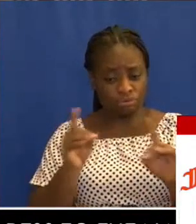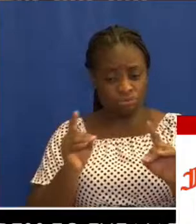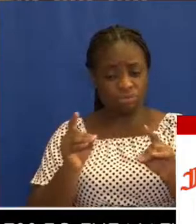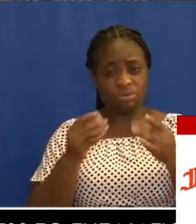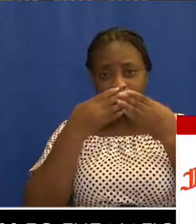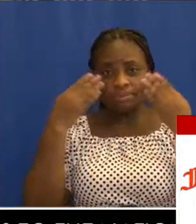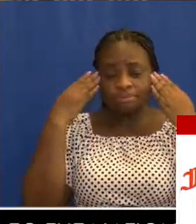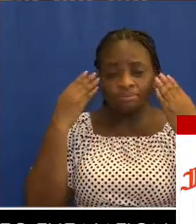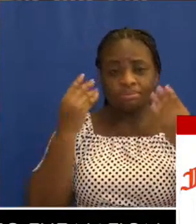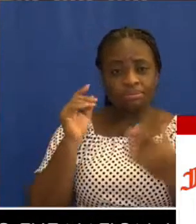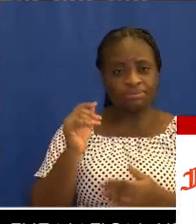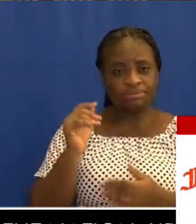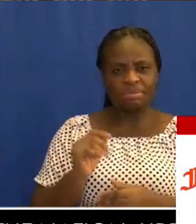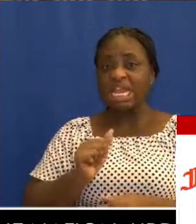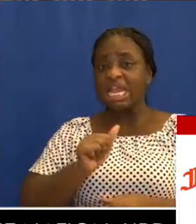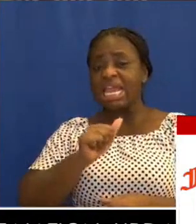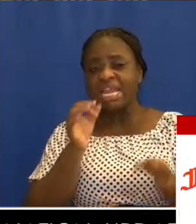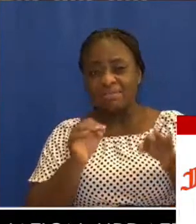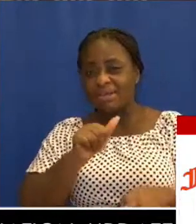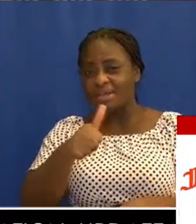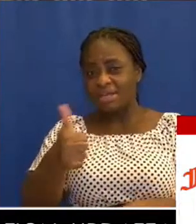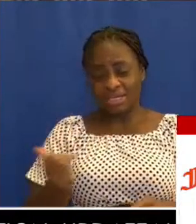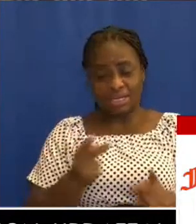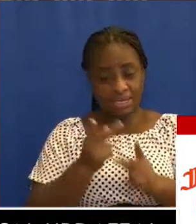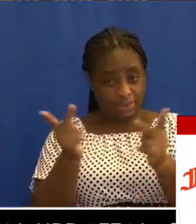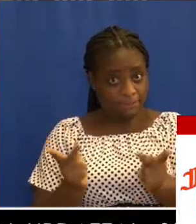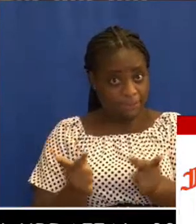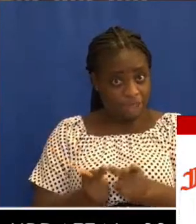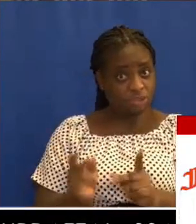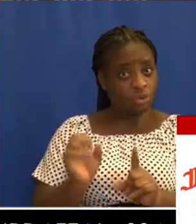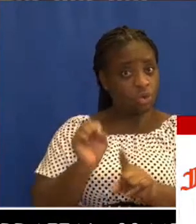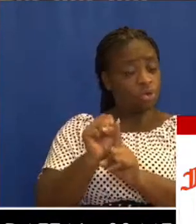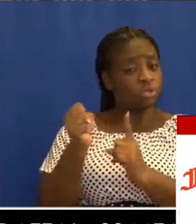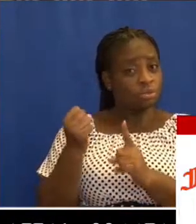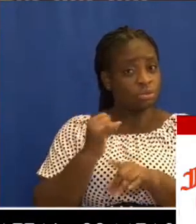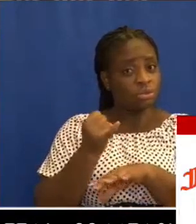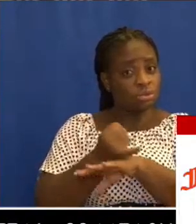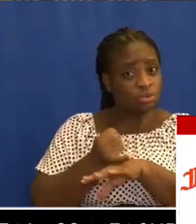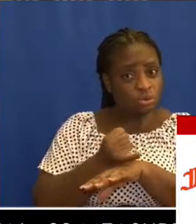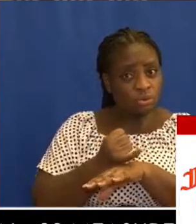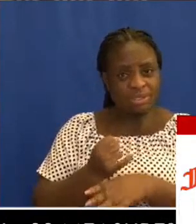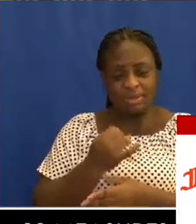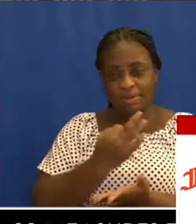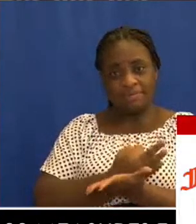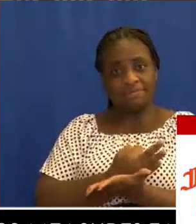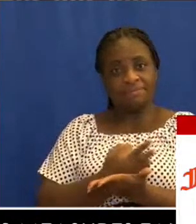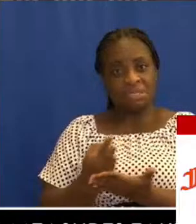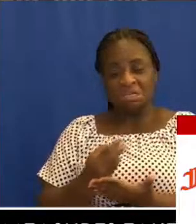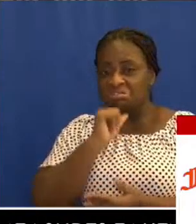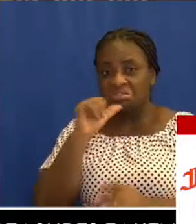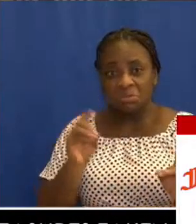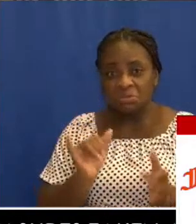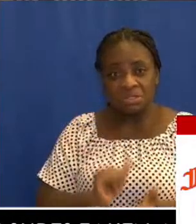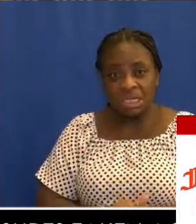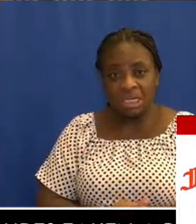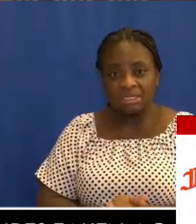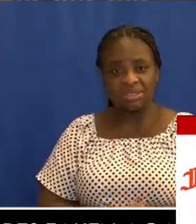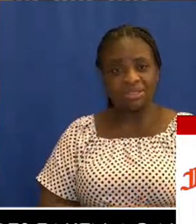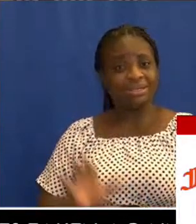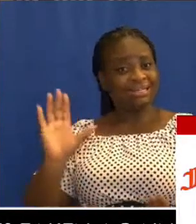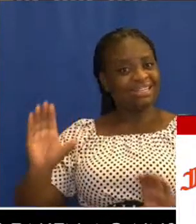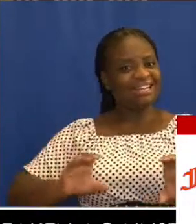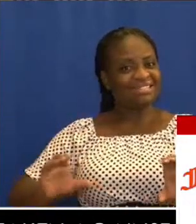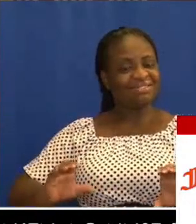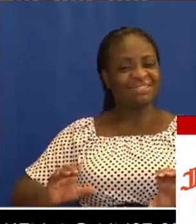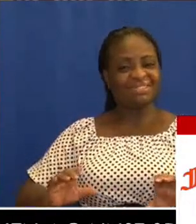rules. Should any facility or institution fail to comply with these directives, its activities